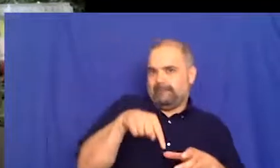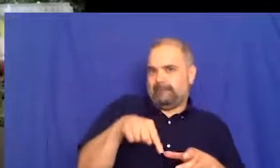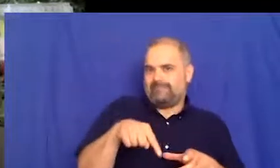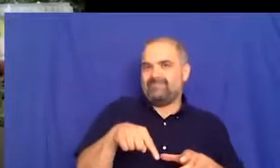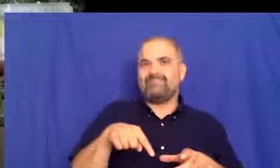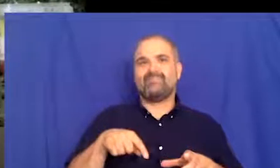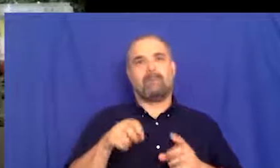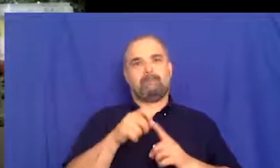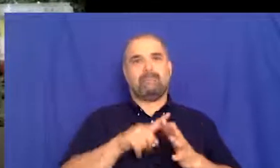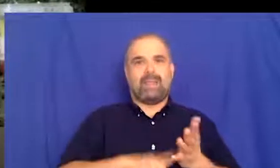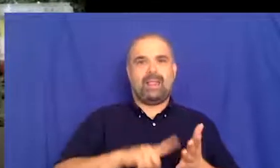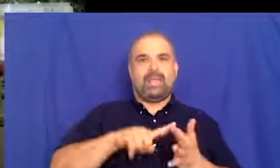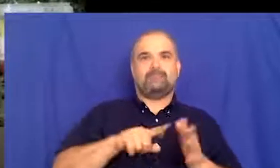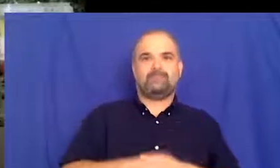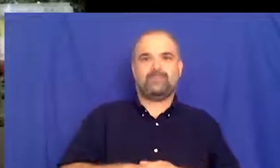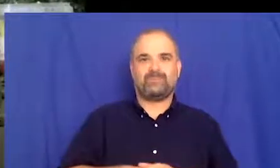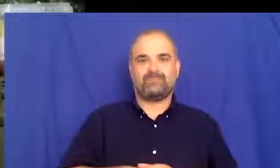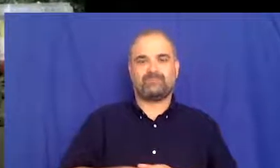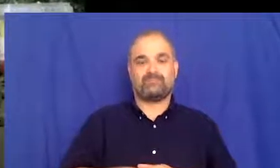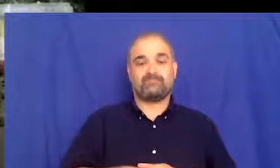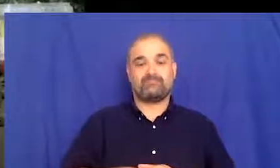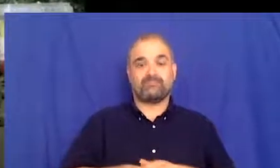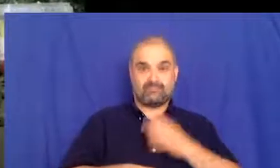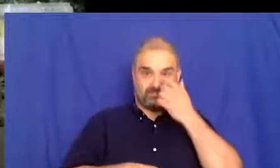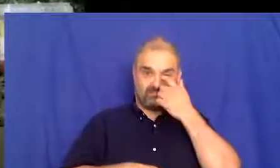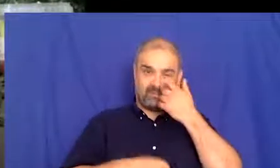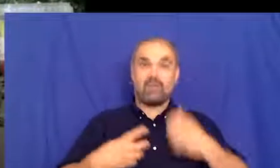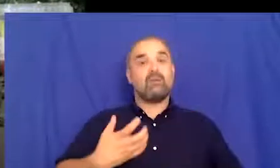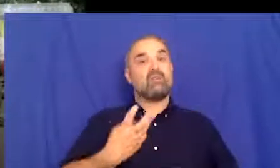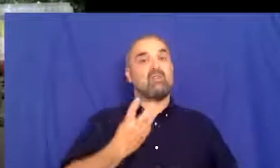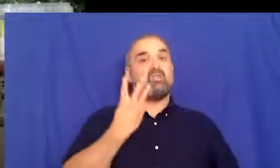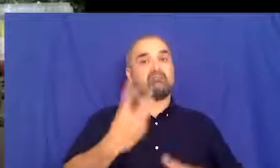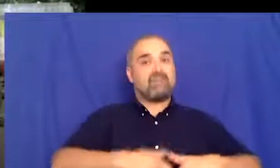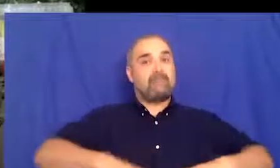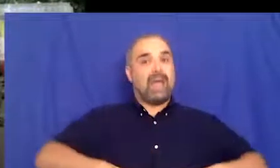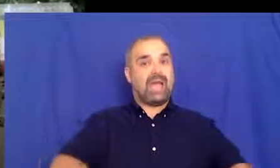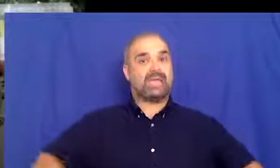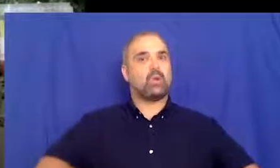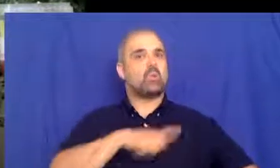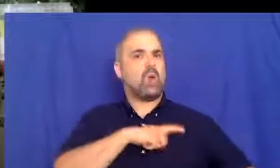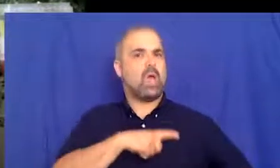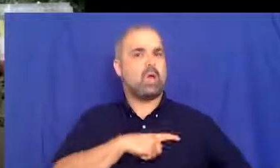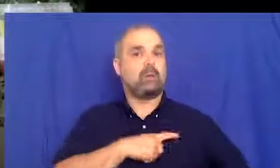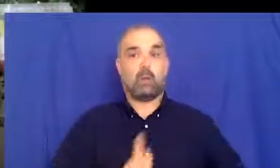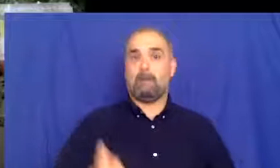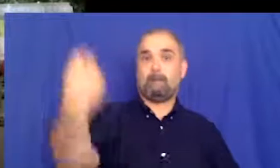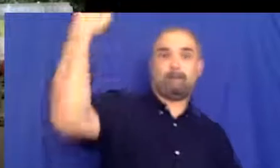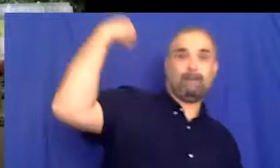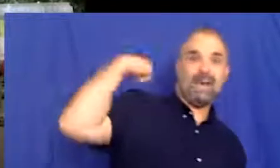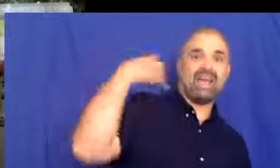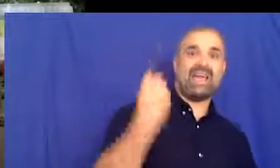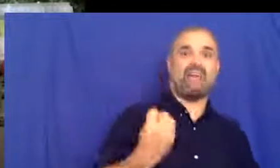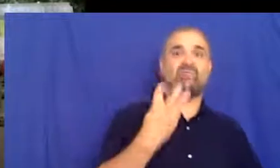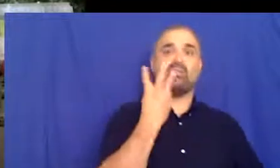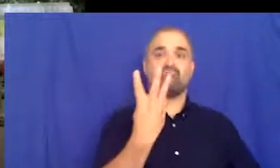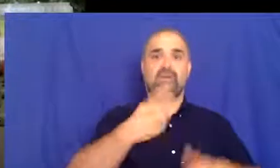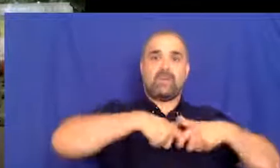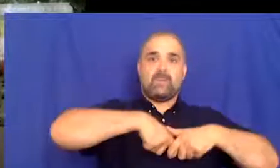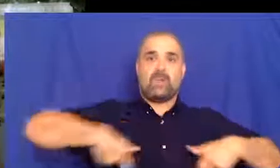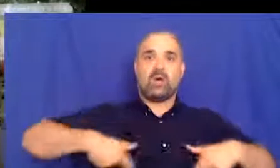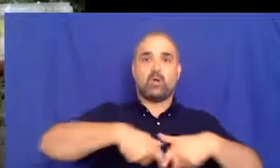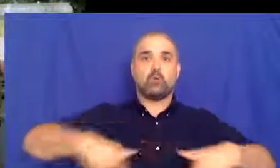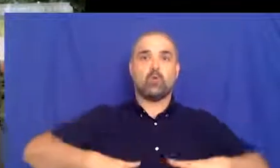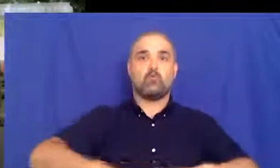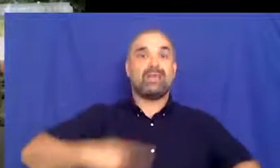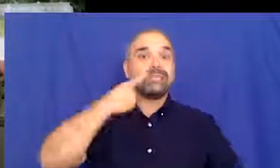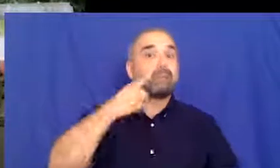armadillo. So, three-banded armadillo, namely because if you look at his back, he's got these 1, 2, 3 bands.